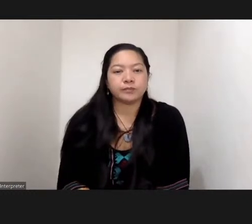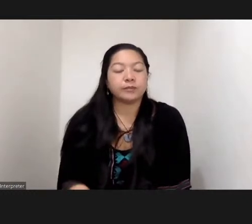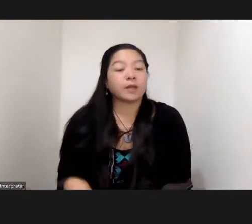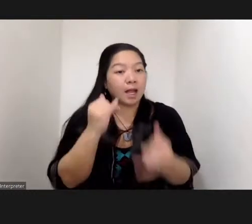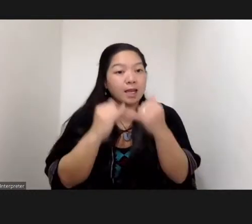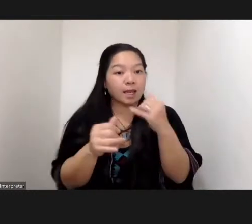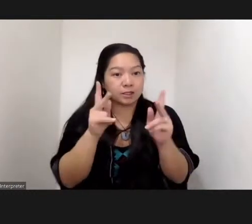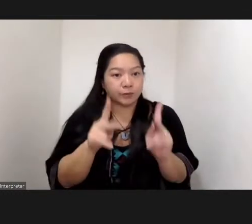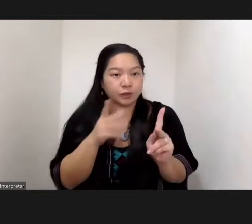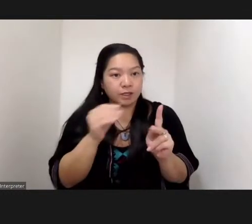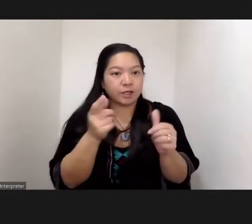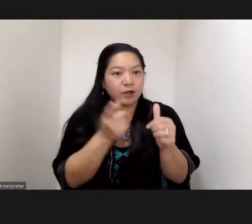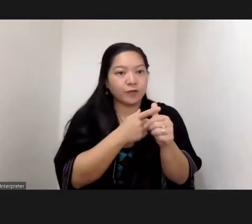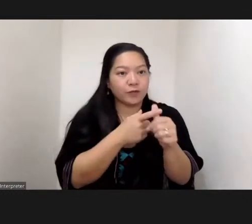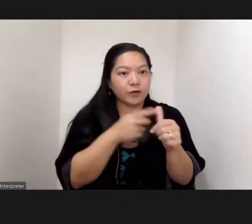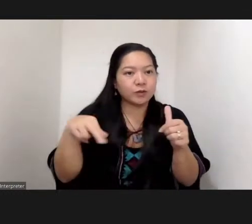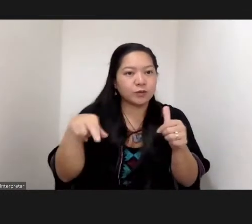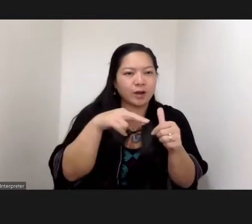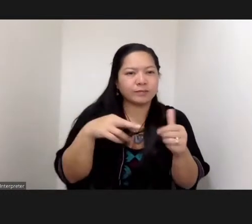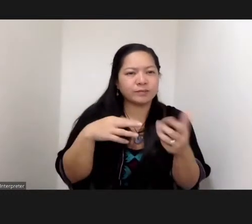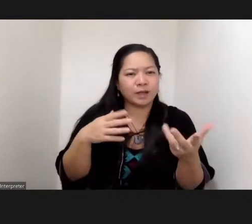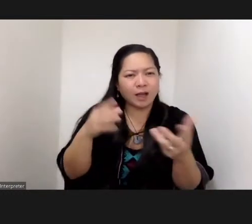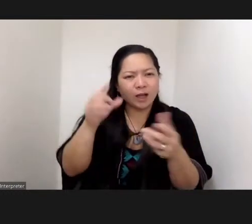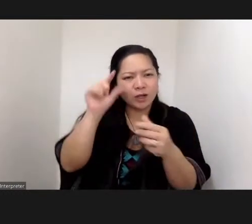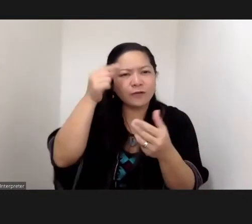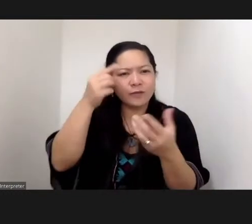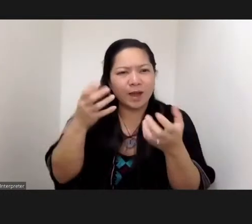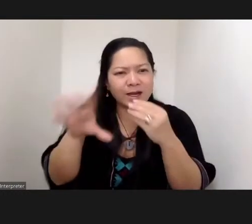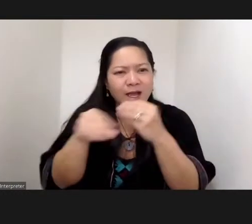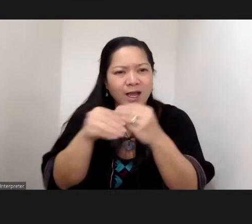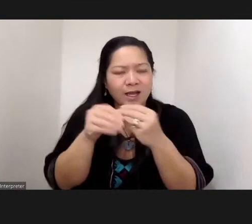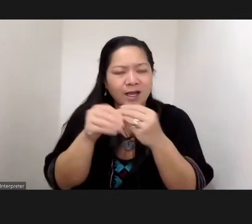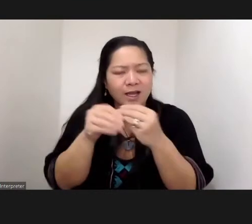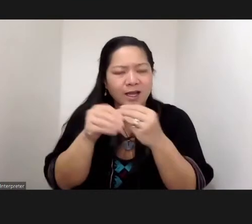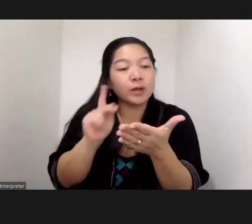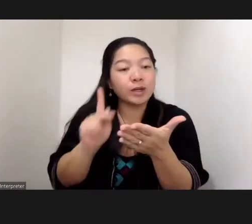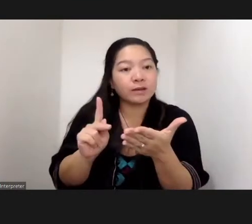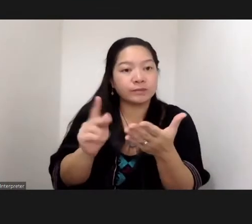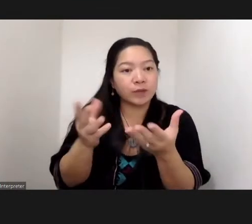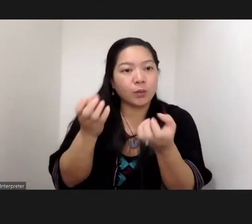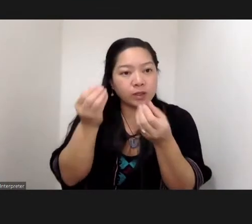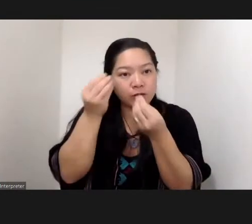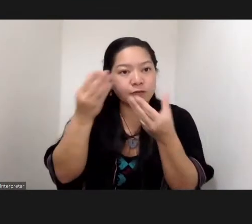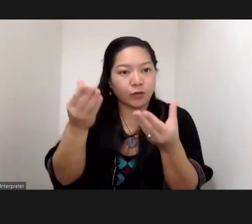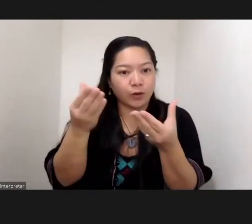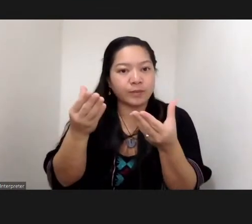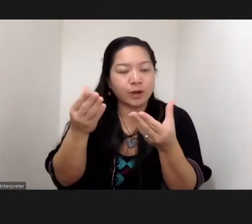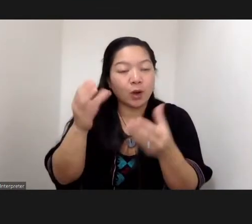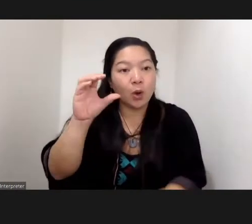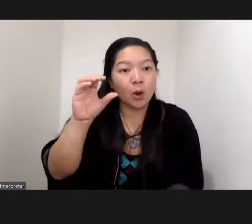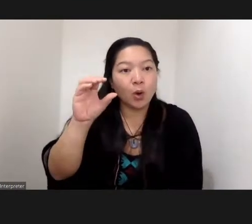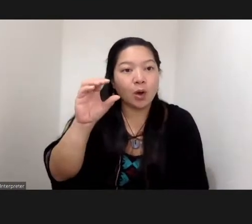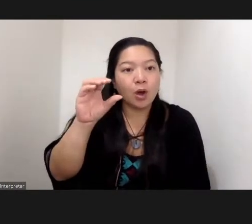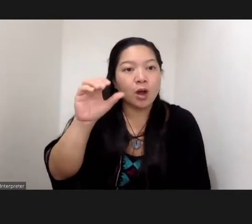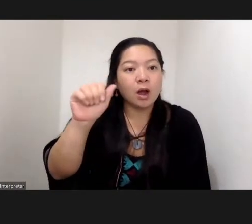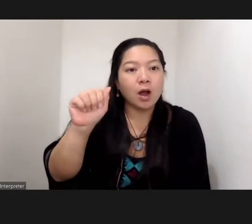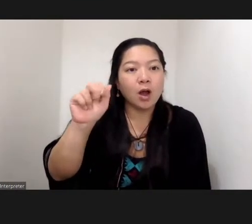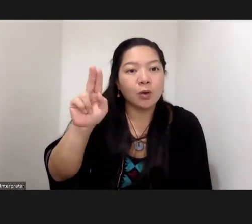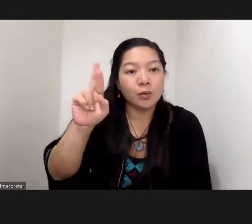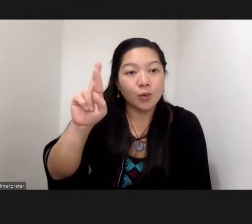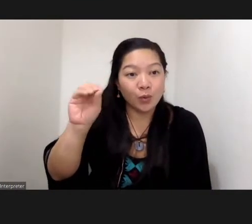round. Tony Can Lamar. I just add something to, it's also Oya, right? Is it Oya? No, this is Aurora. Oh,